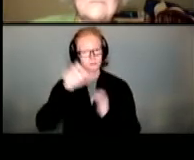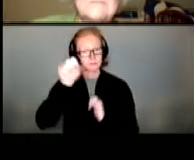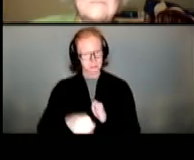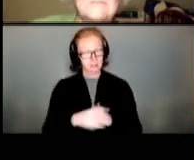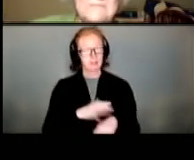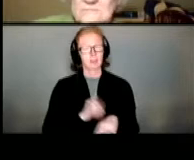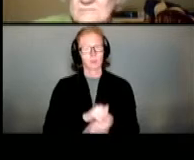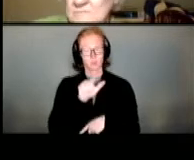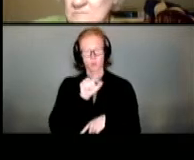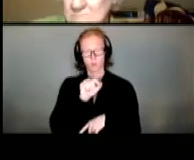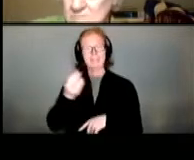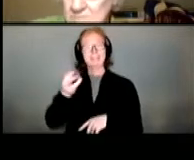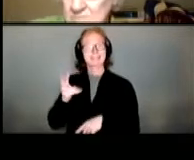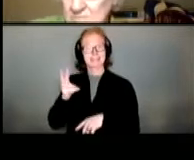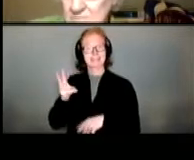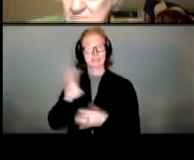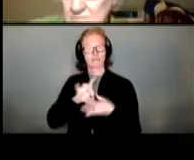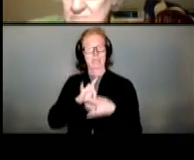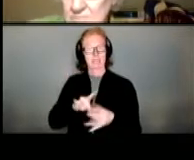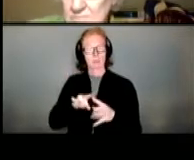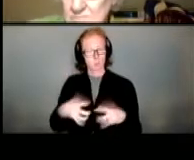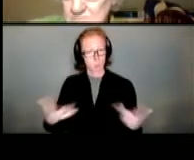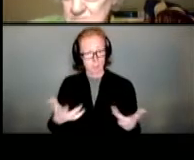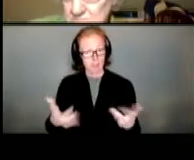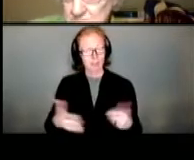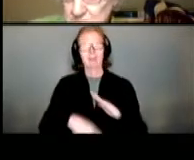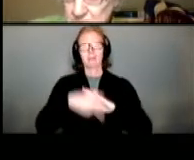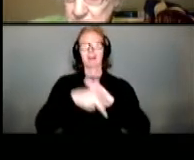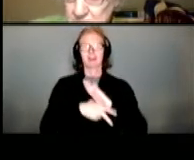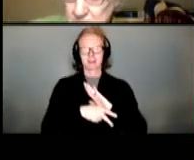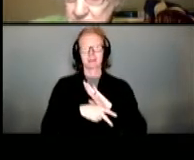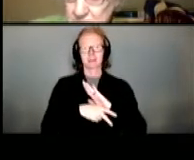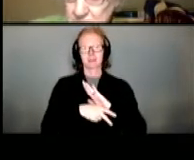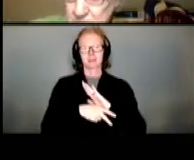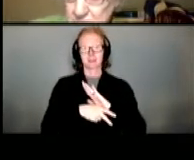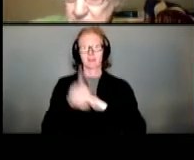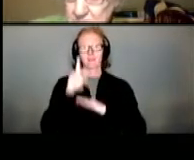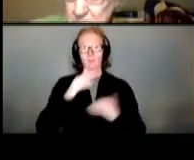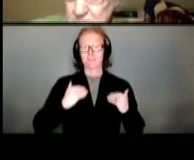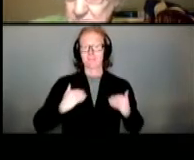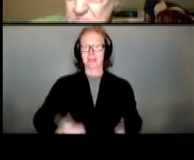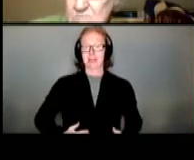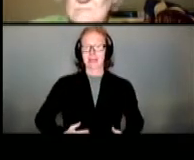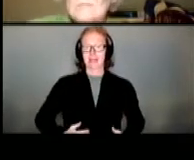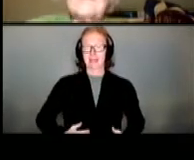in 2016 that relate to a policy for body-worn cameras.